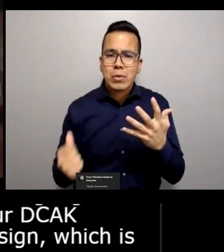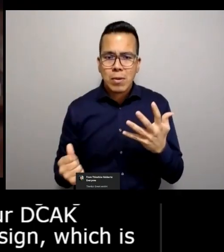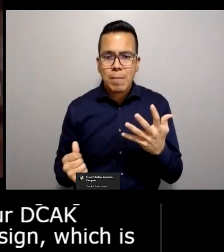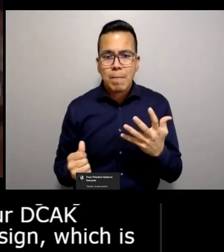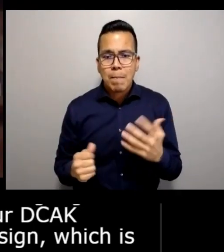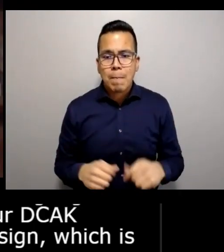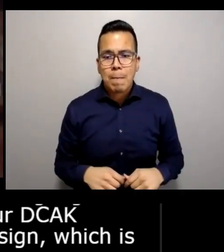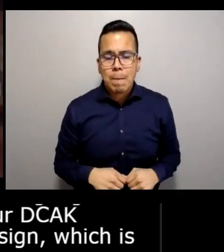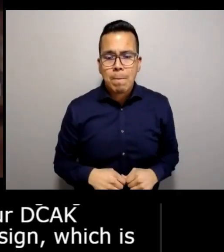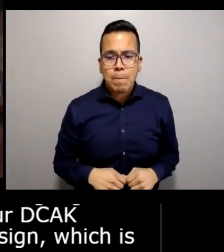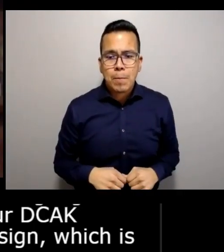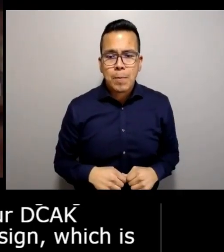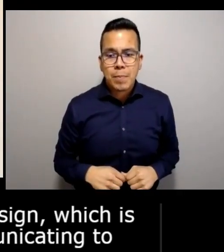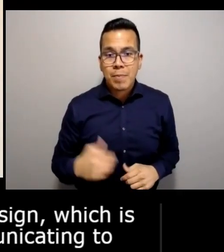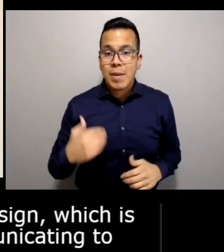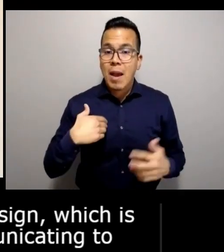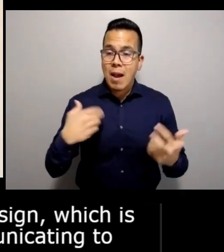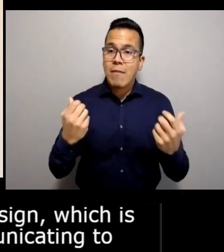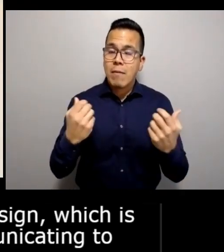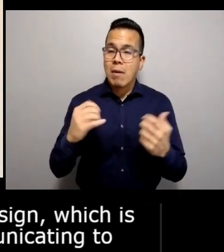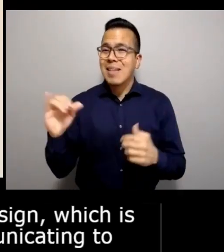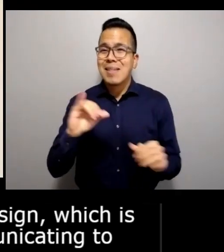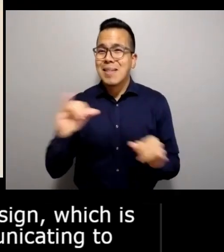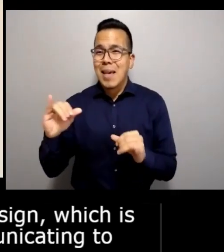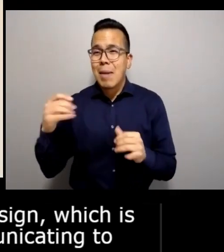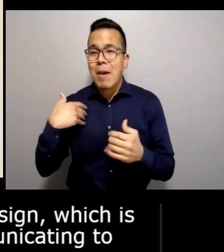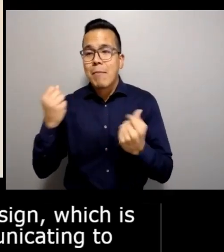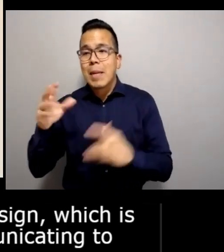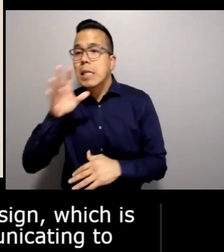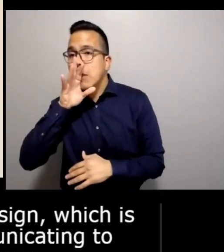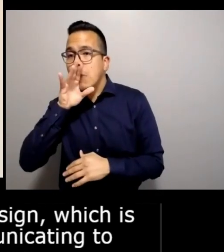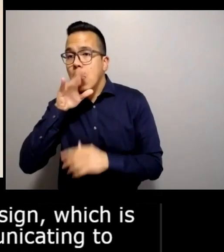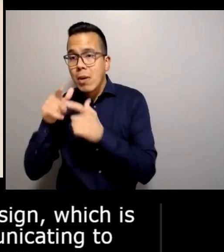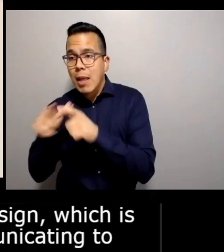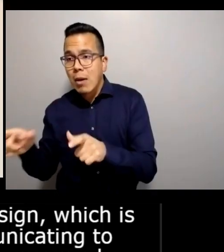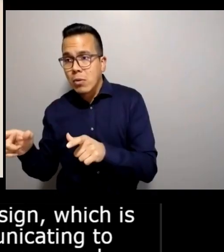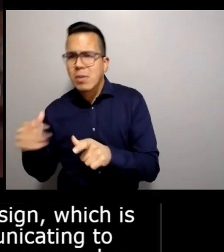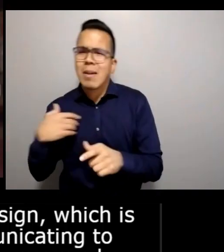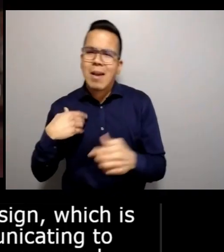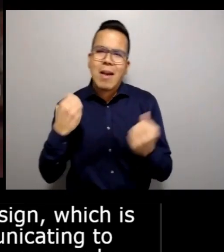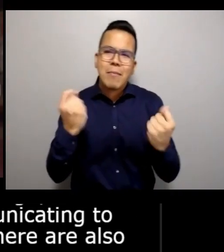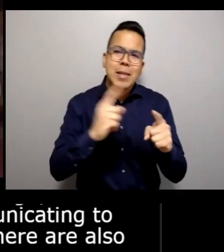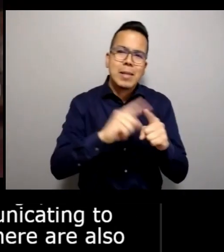there are many spoken languages, there are also many sign languages.